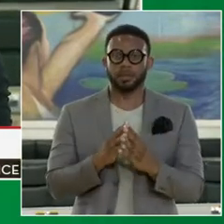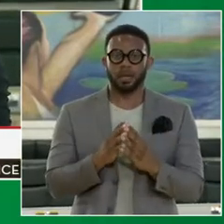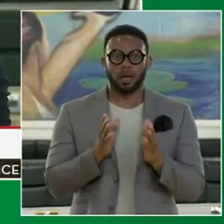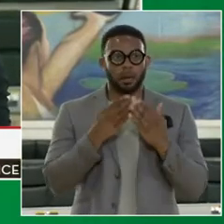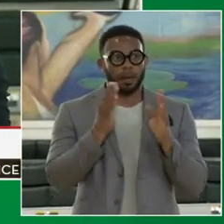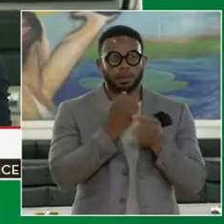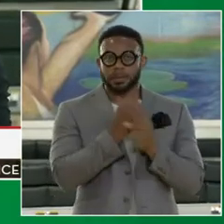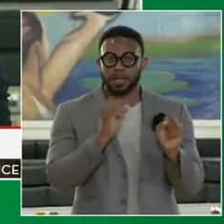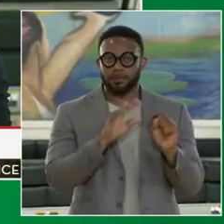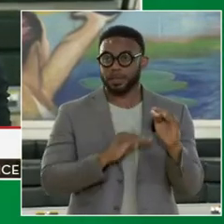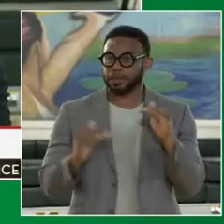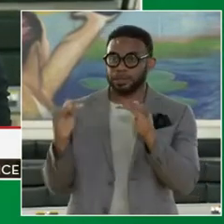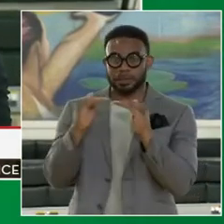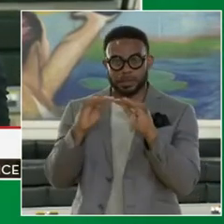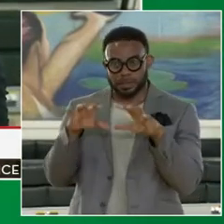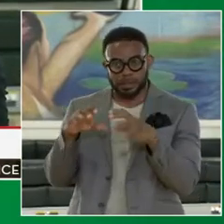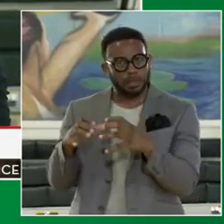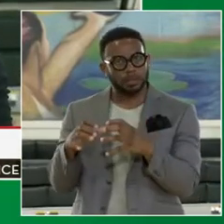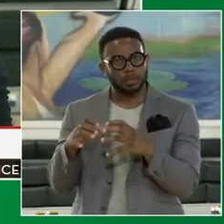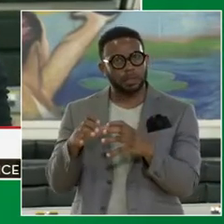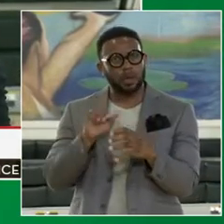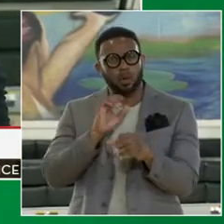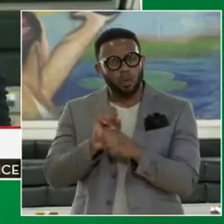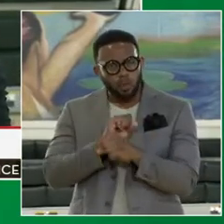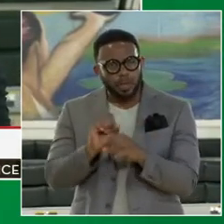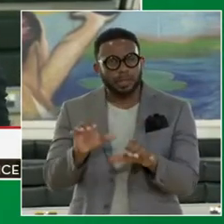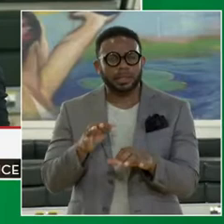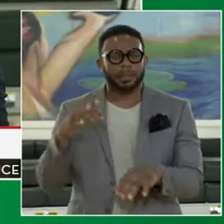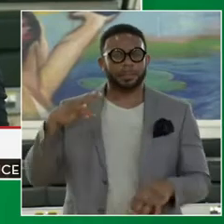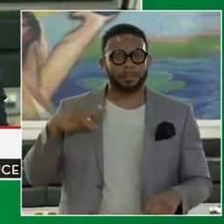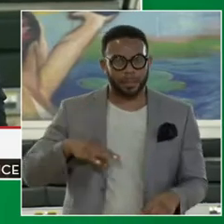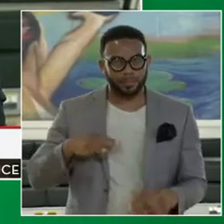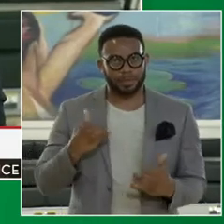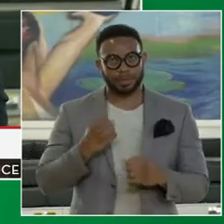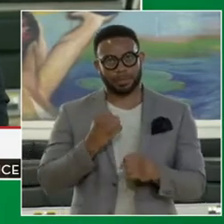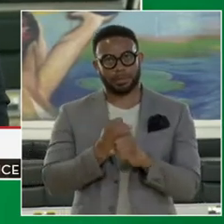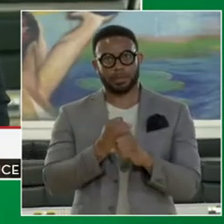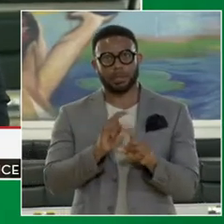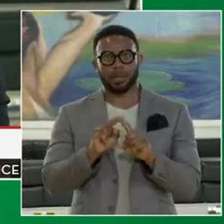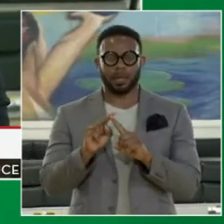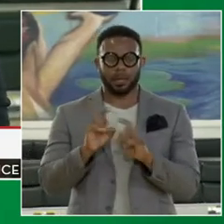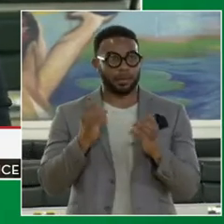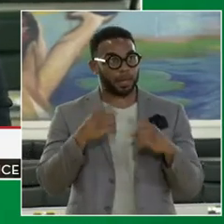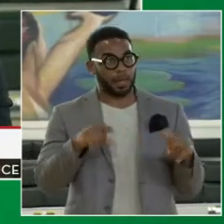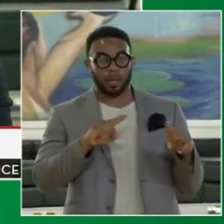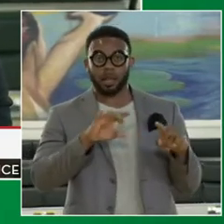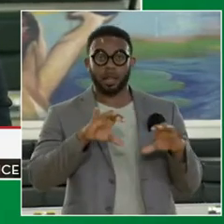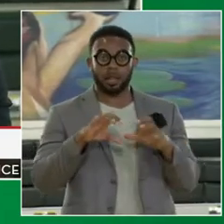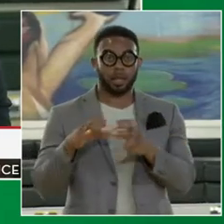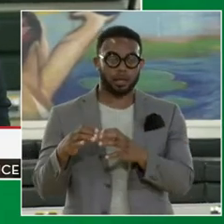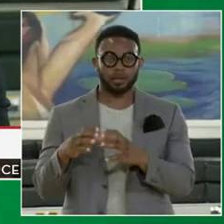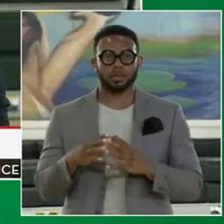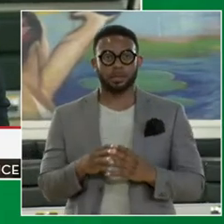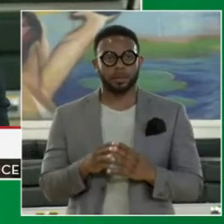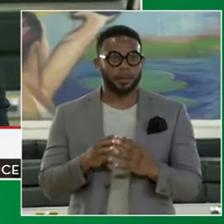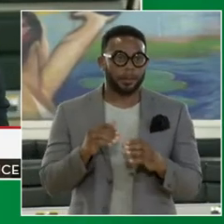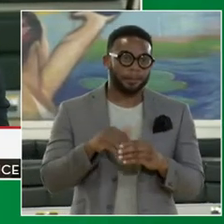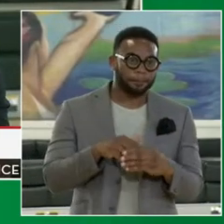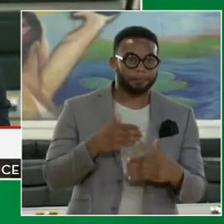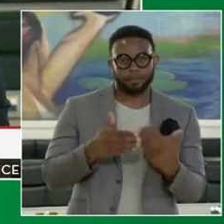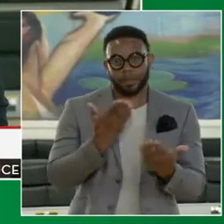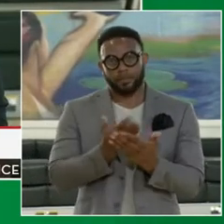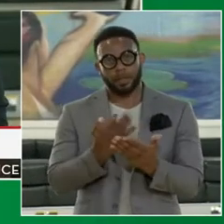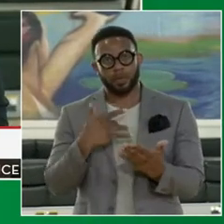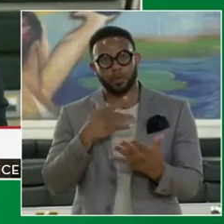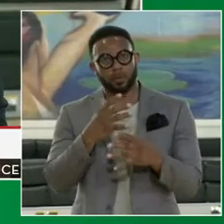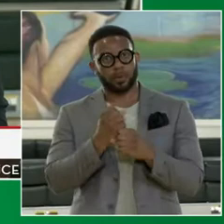public safety and justice cluster really did benefit this year, as did many of the other clusters, in the fact